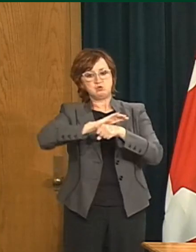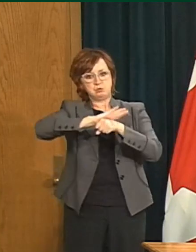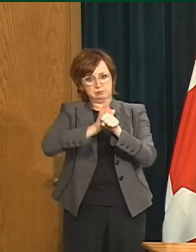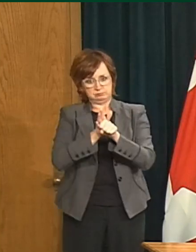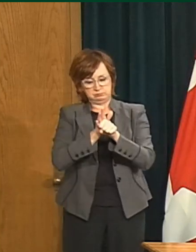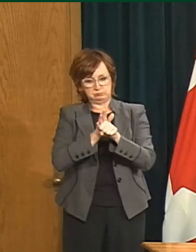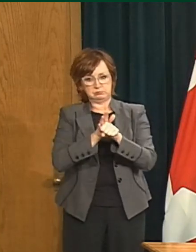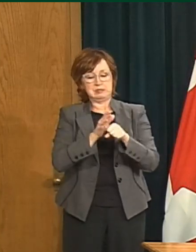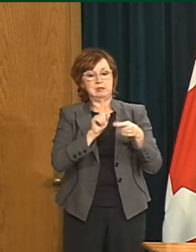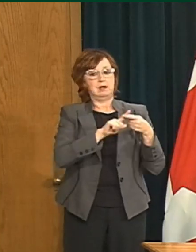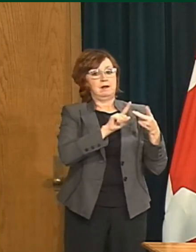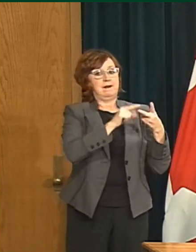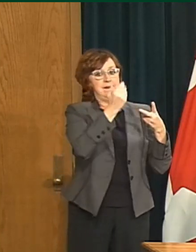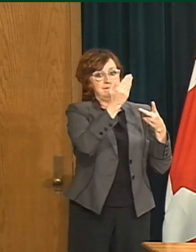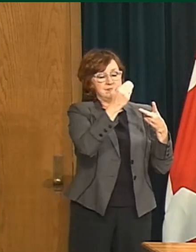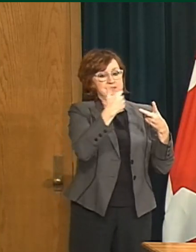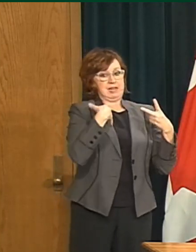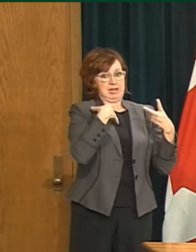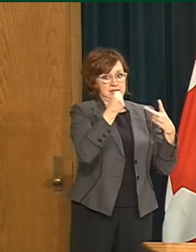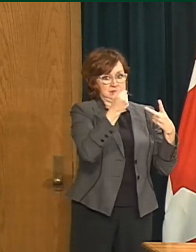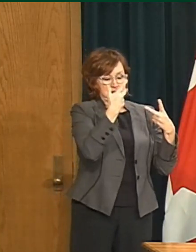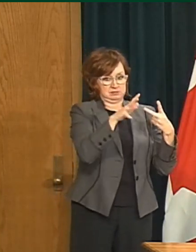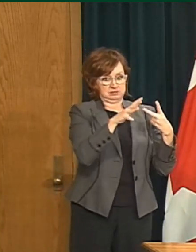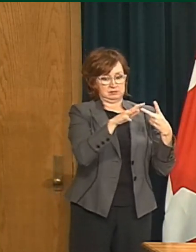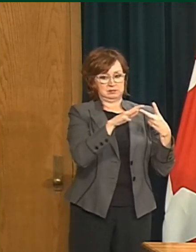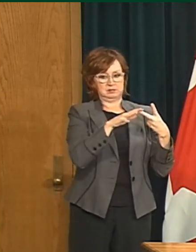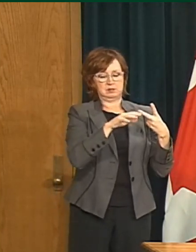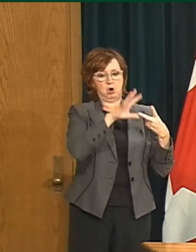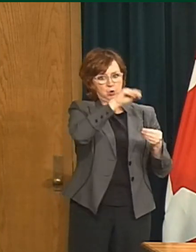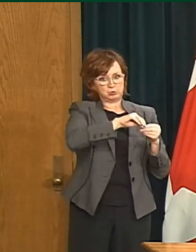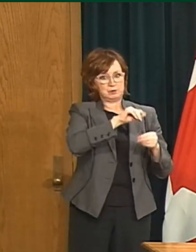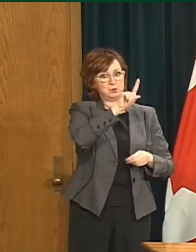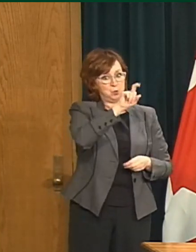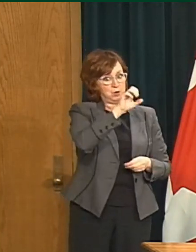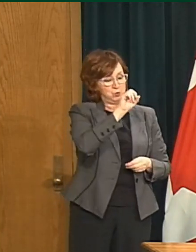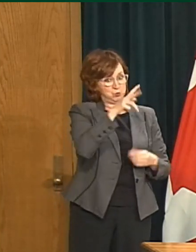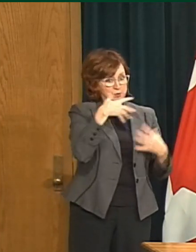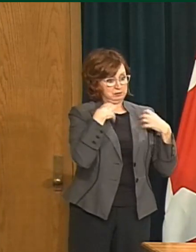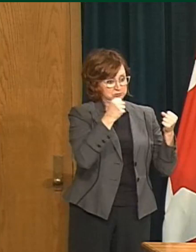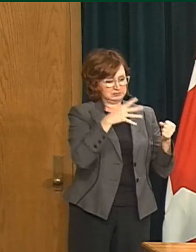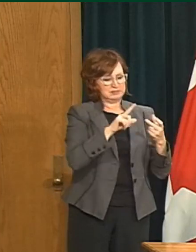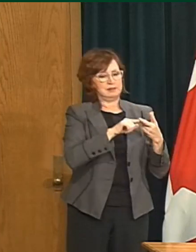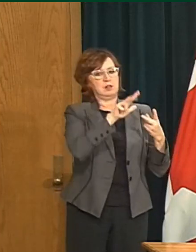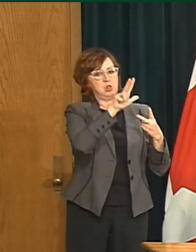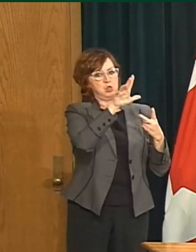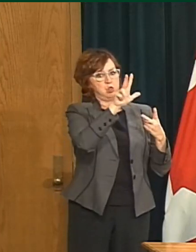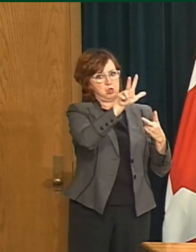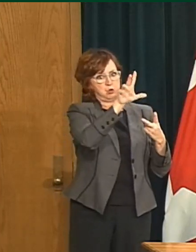recovered. So 103 have recovered, 38%. Of the 271 cases